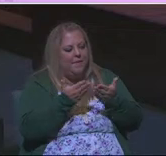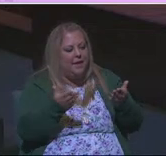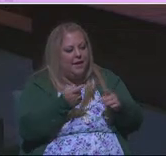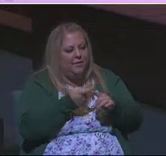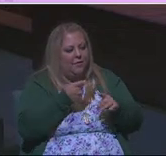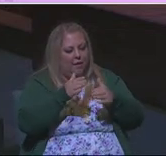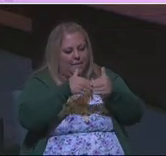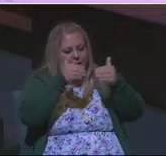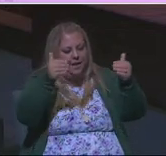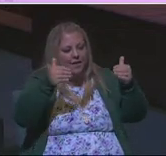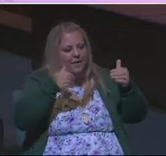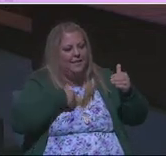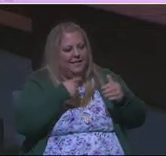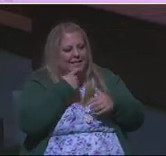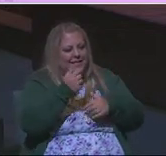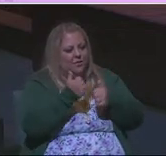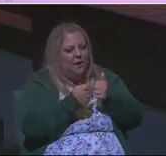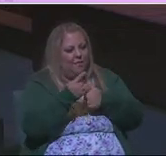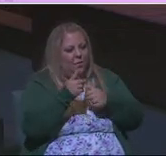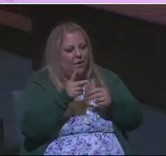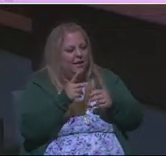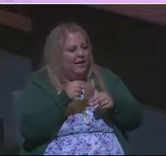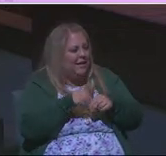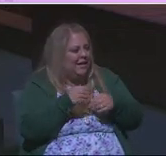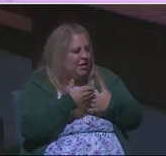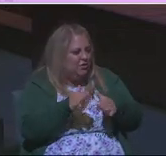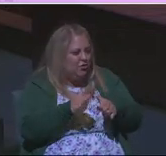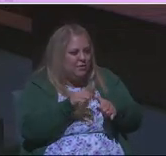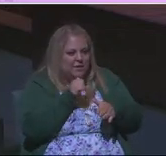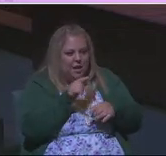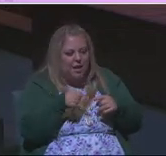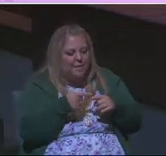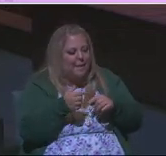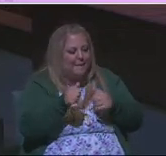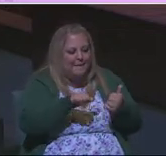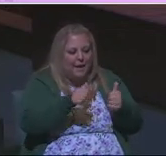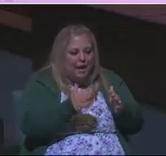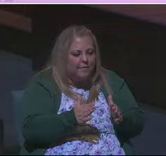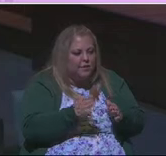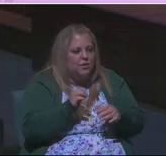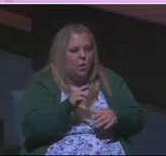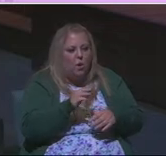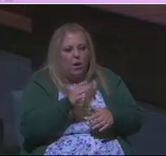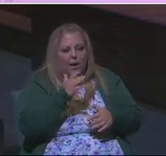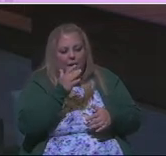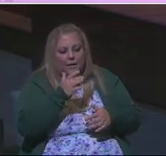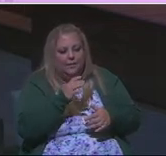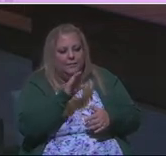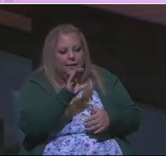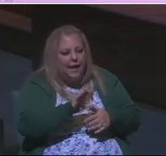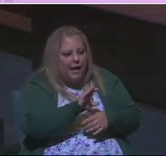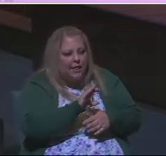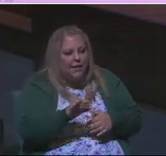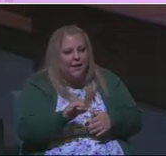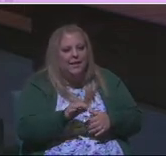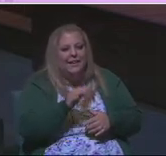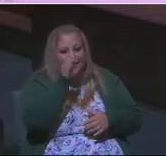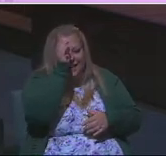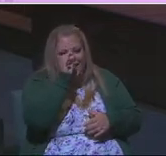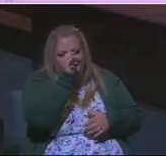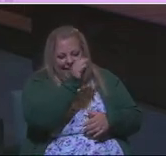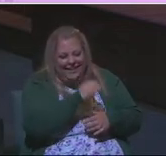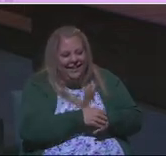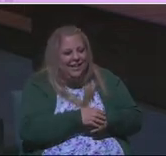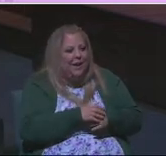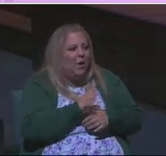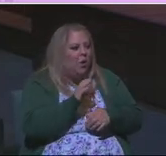says to every person in this room. Listen, it's not about being a Baptist. It's not about being a Catholic. It's not about being baptized. It's not about being a church